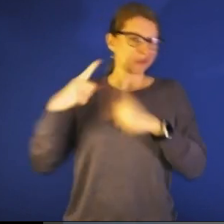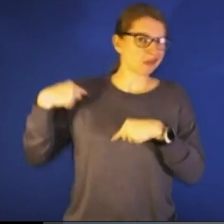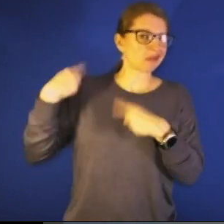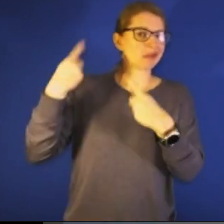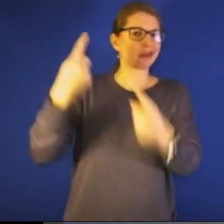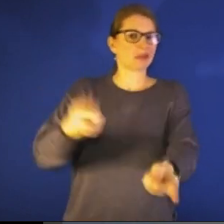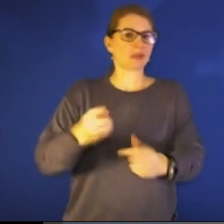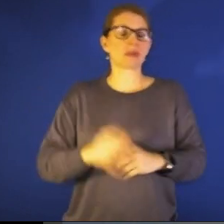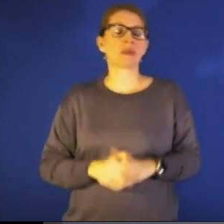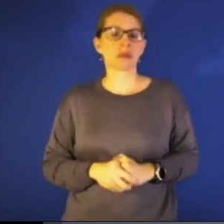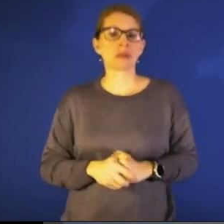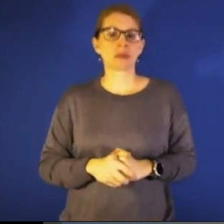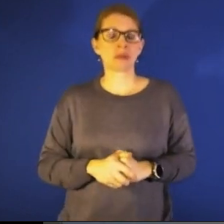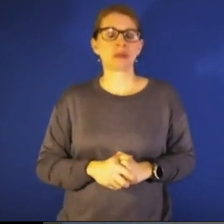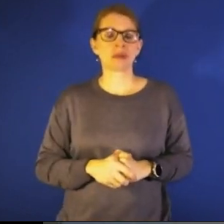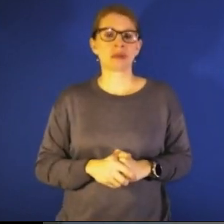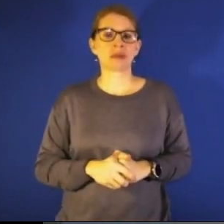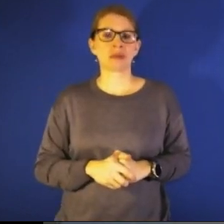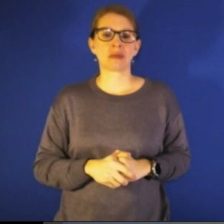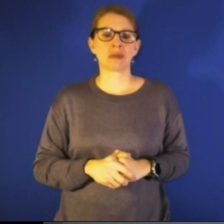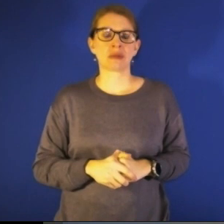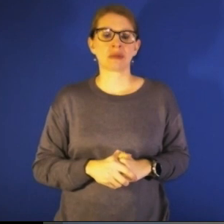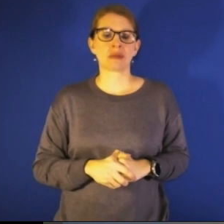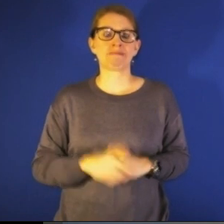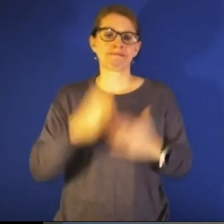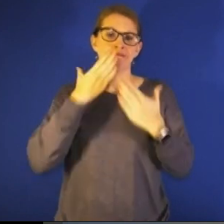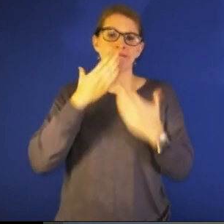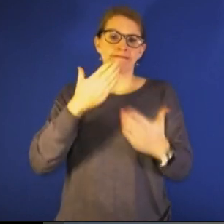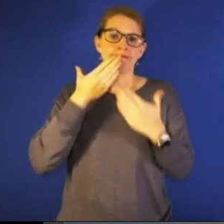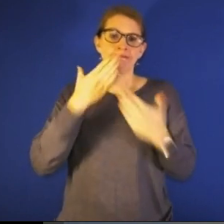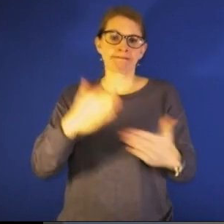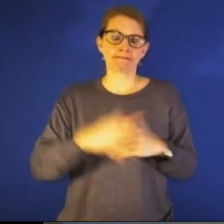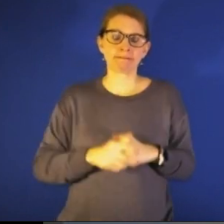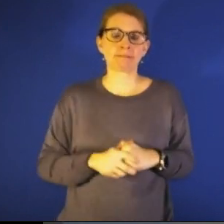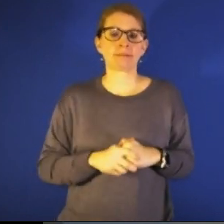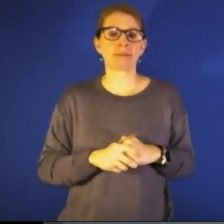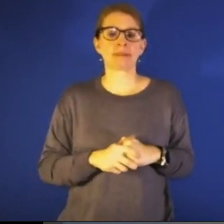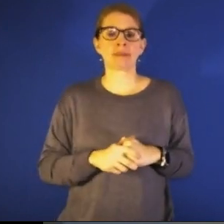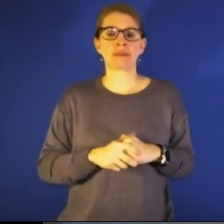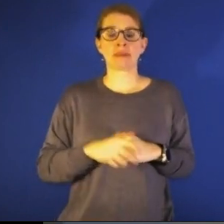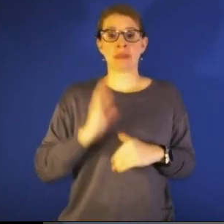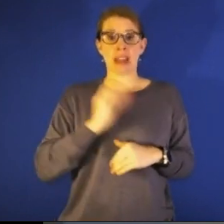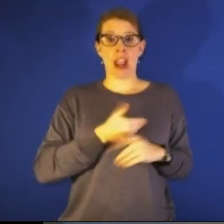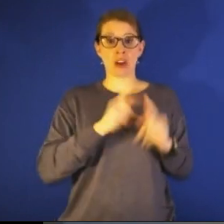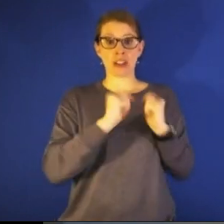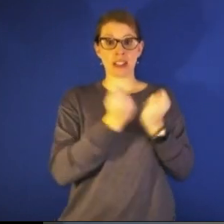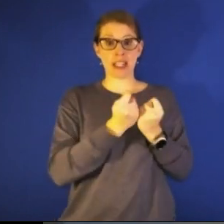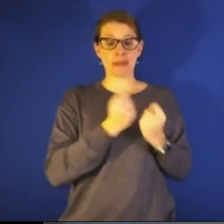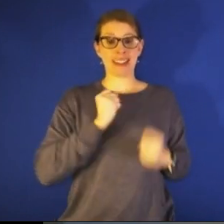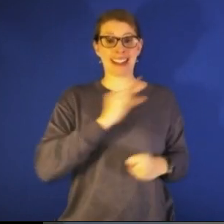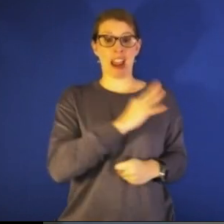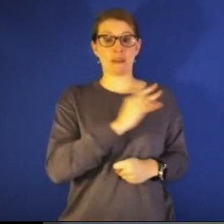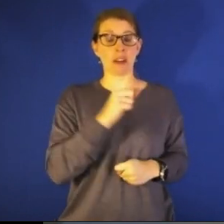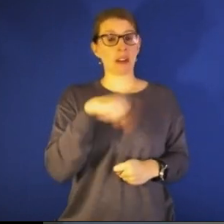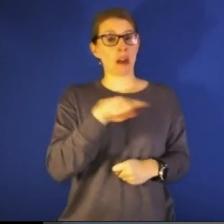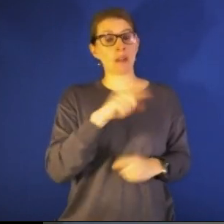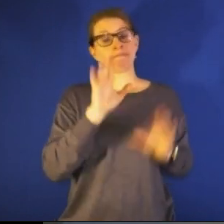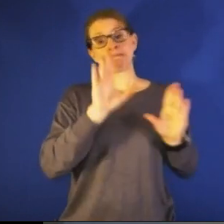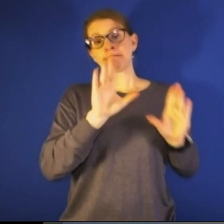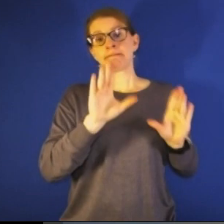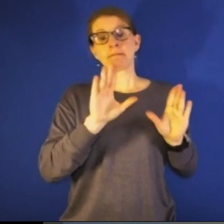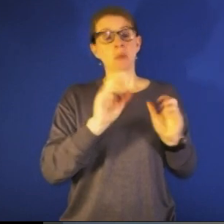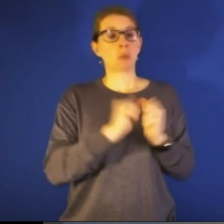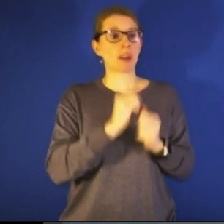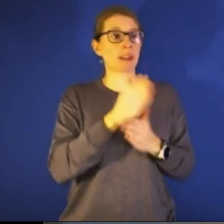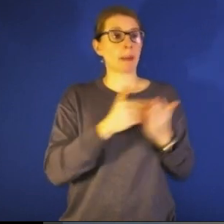to work through this. So a lot of gratitude, not just to our team and staff here who are amazing with some of the things that people